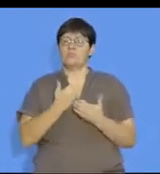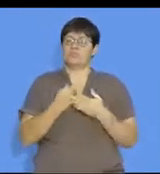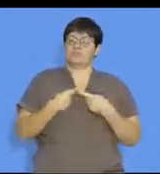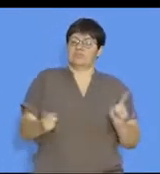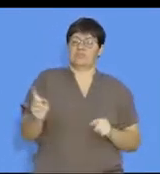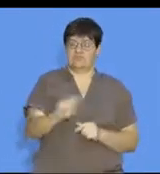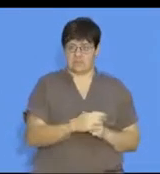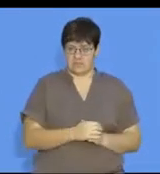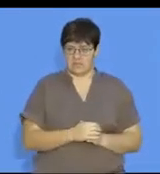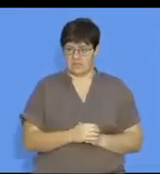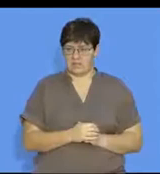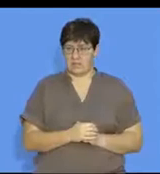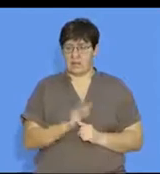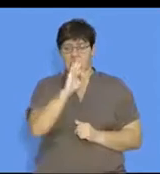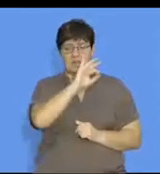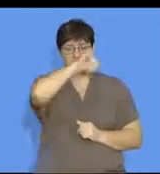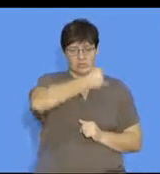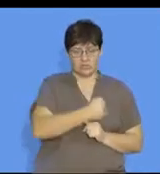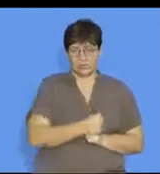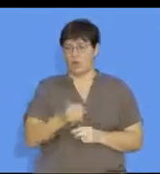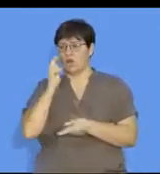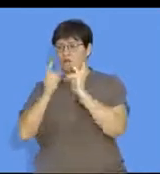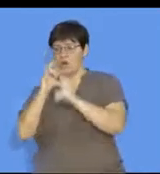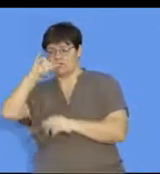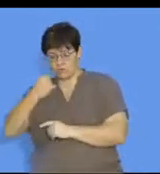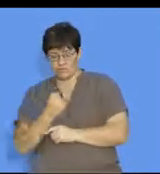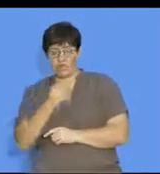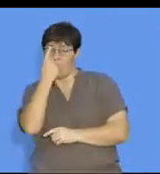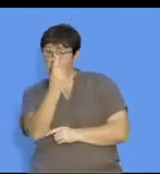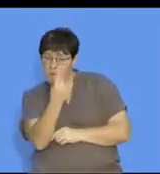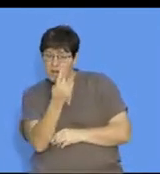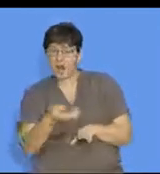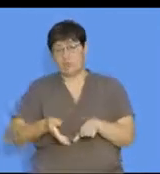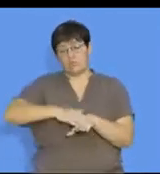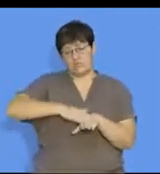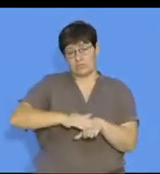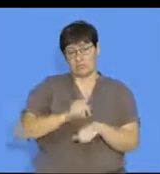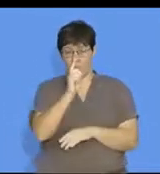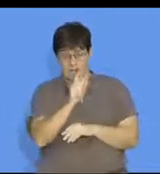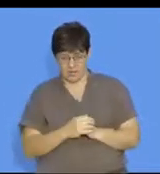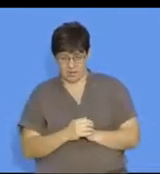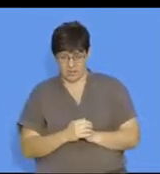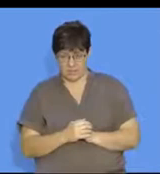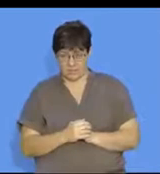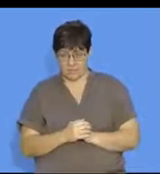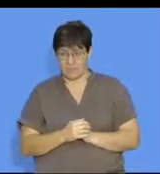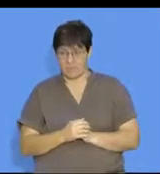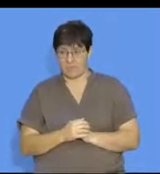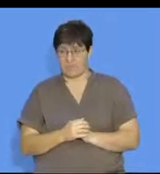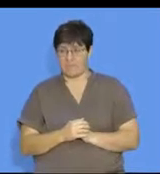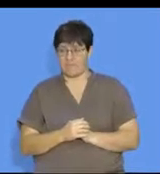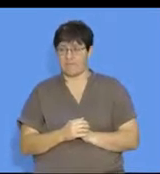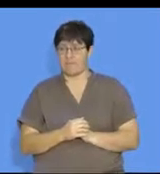terms of the potential difference, 3 joules, 12 joules per coulomb of charge, it means that the